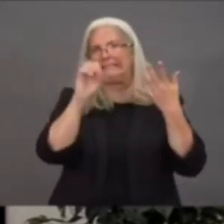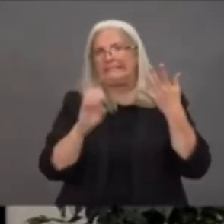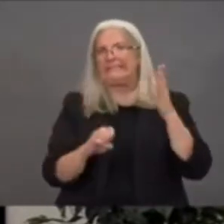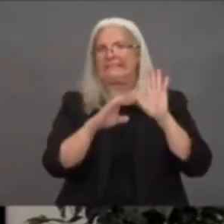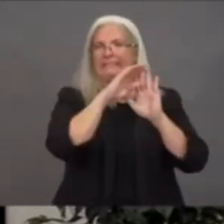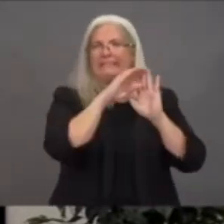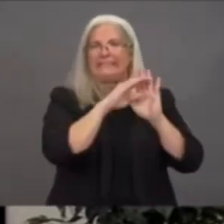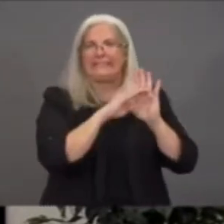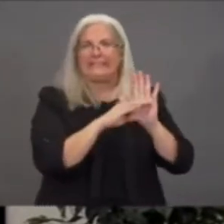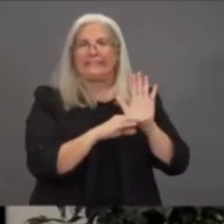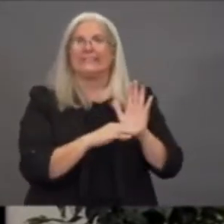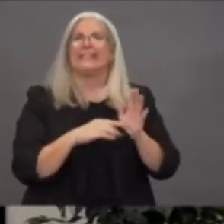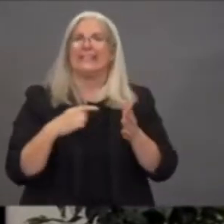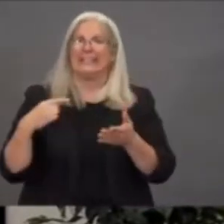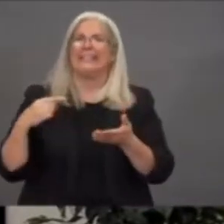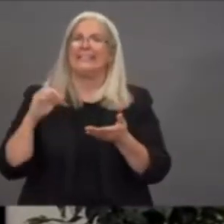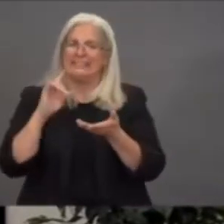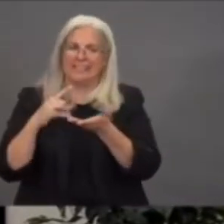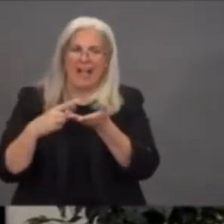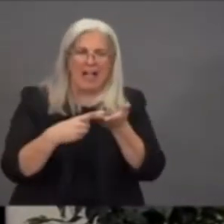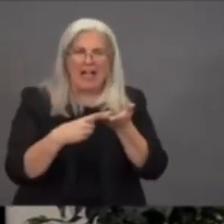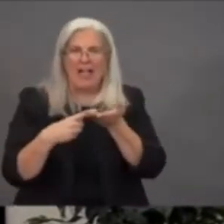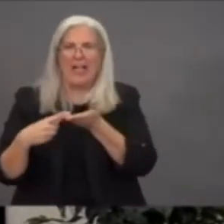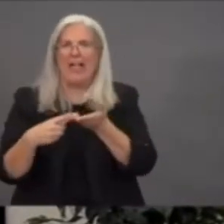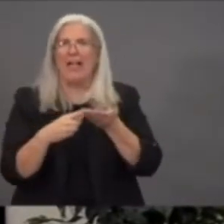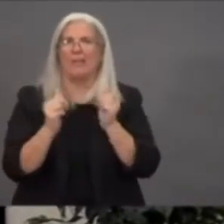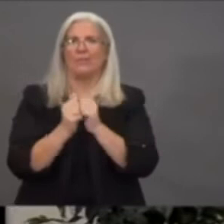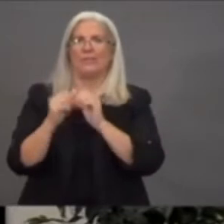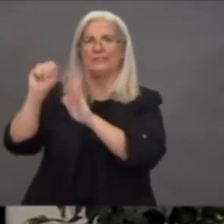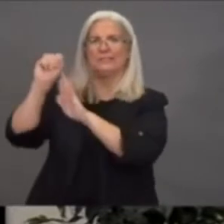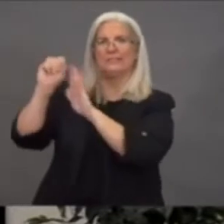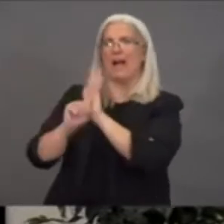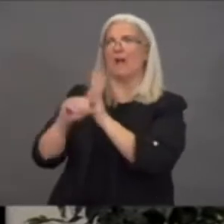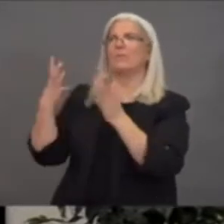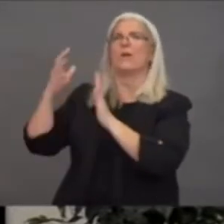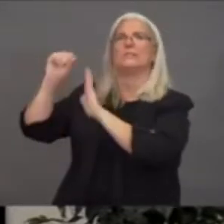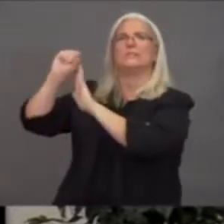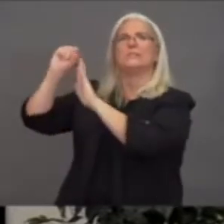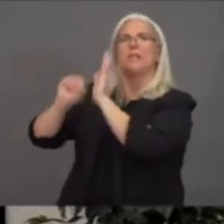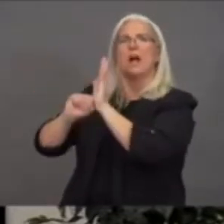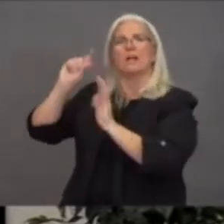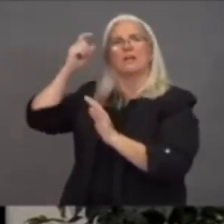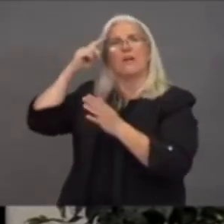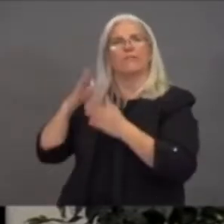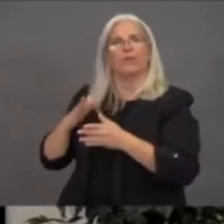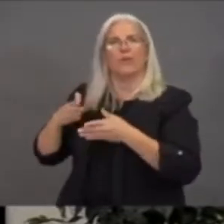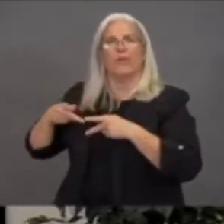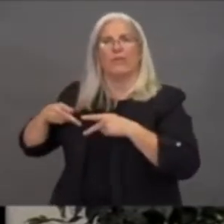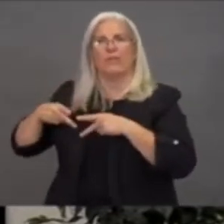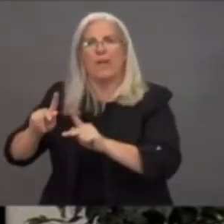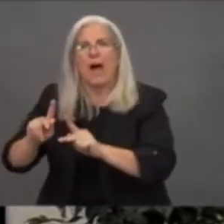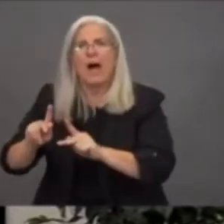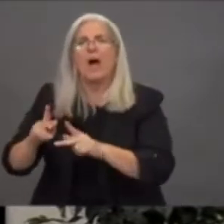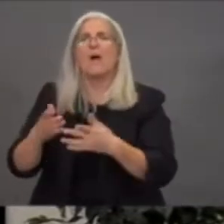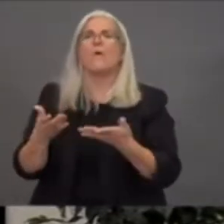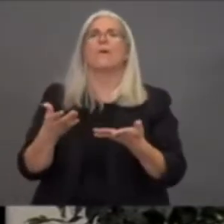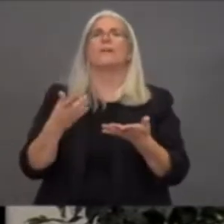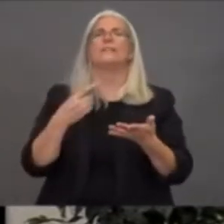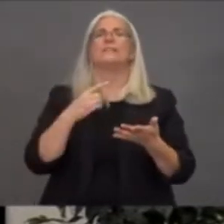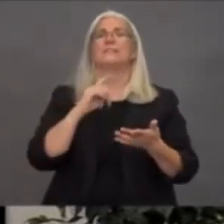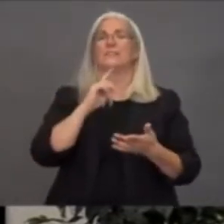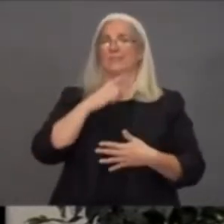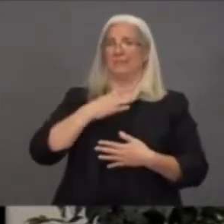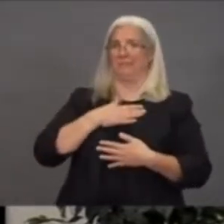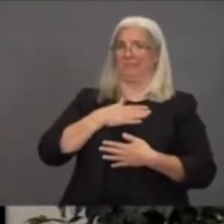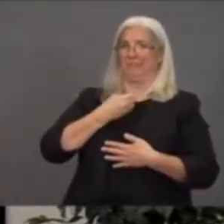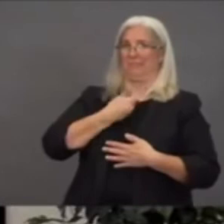modeled over the state after the states, what the state is doing. The tier system, yes. I think that the more